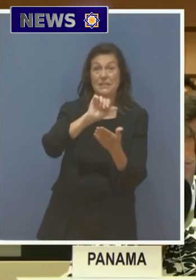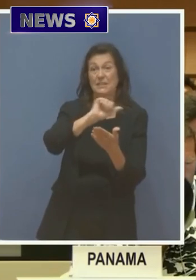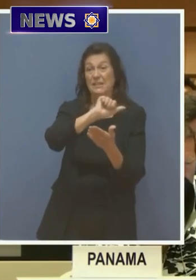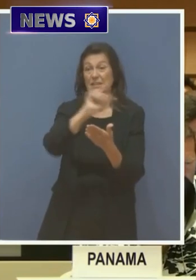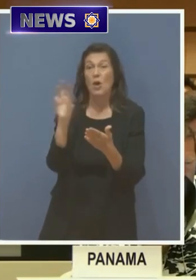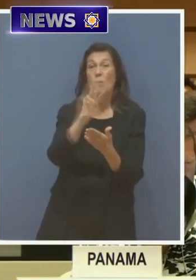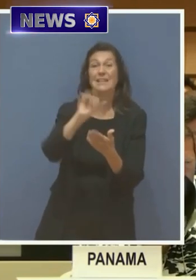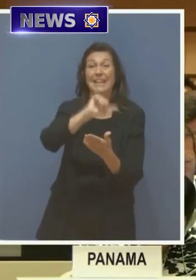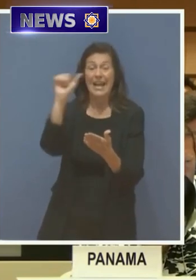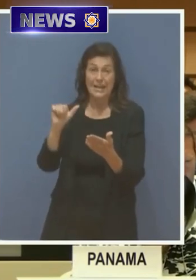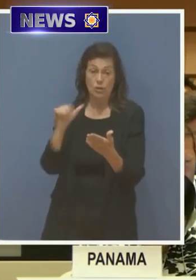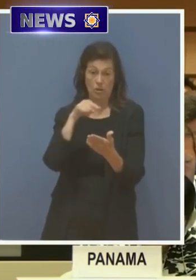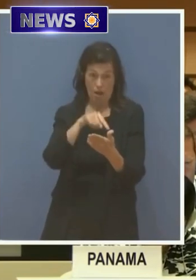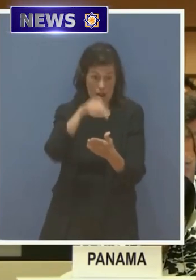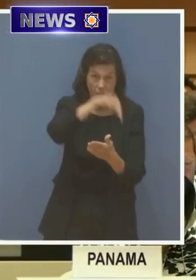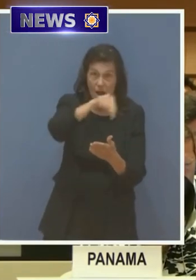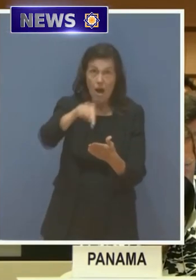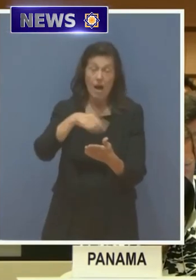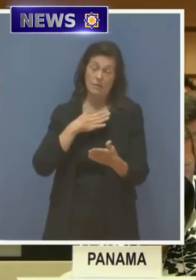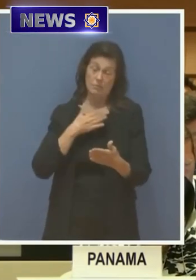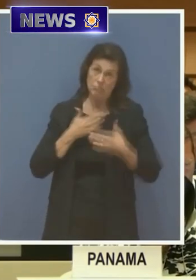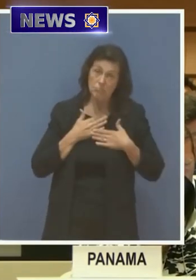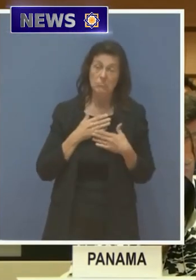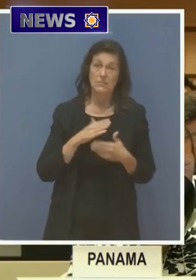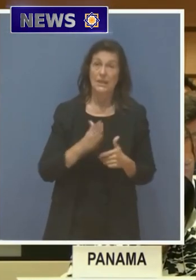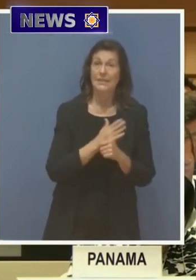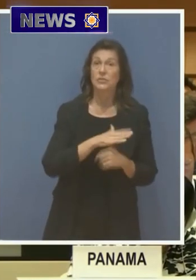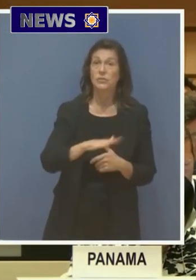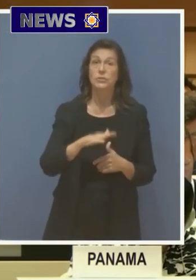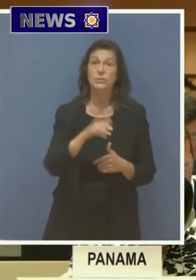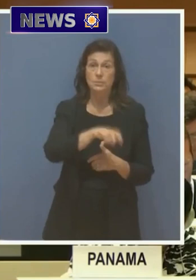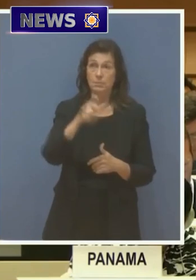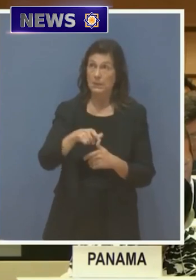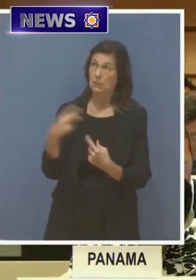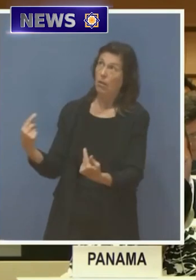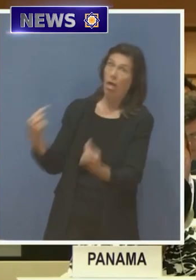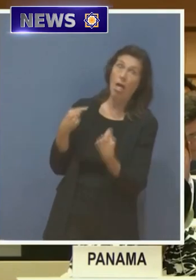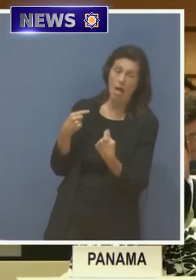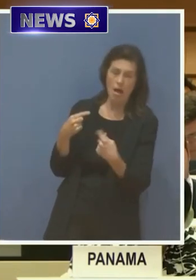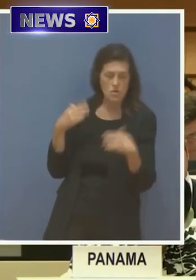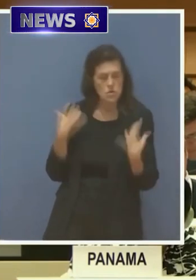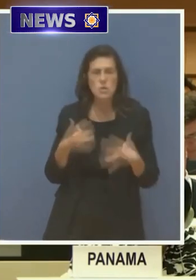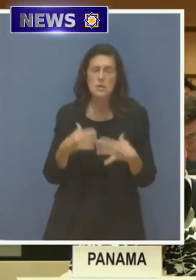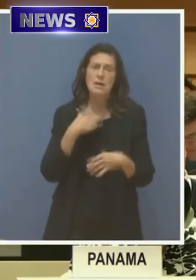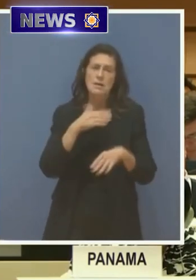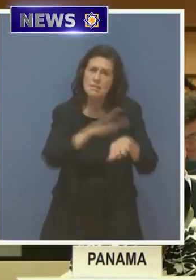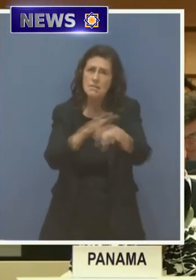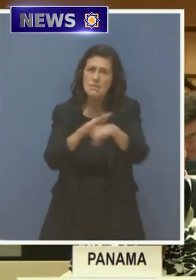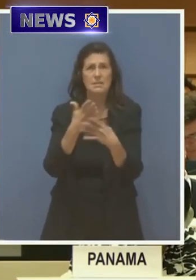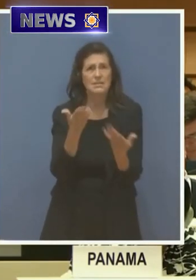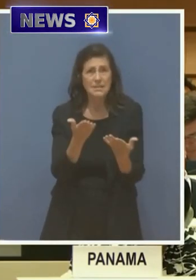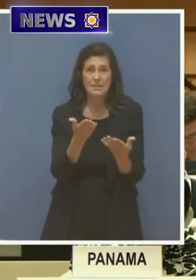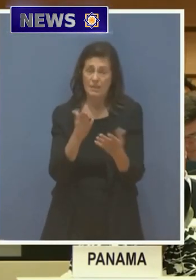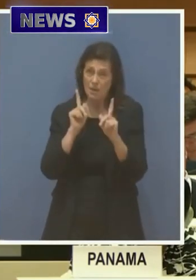Artsakh, which has lasted for over 7 months, and now with its complete isolation following the 2020 war, has led to an extreme